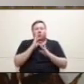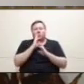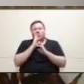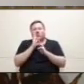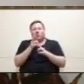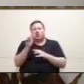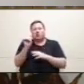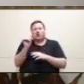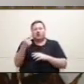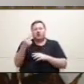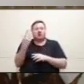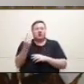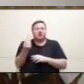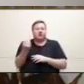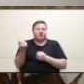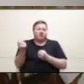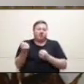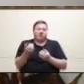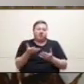AG.